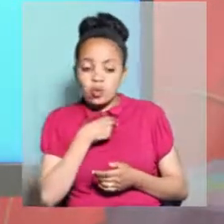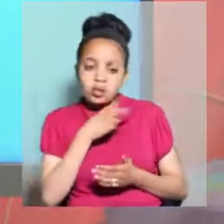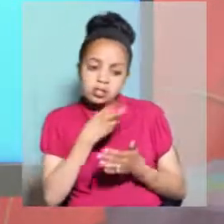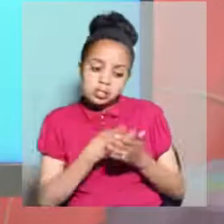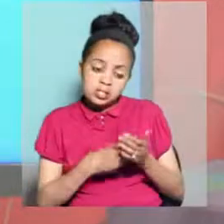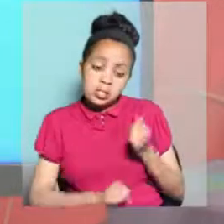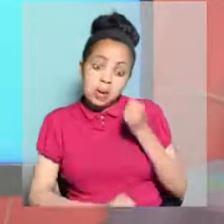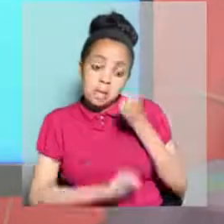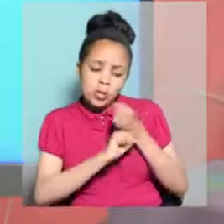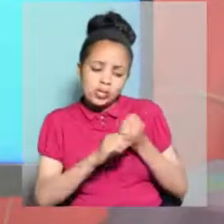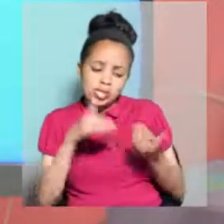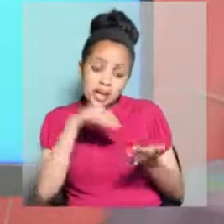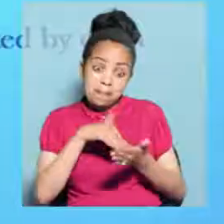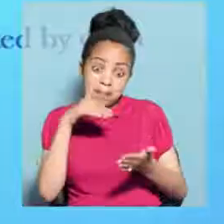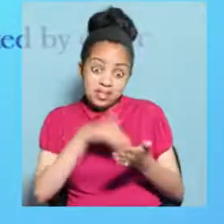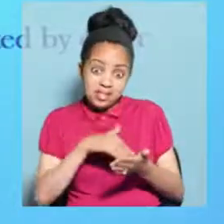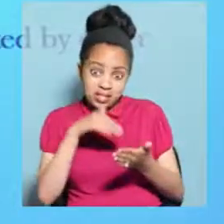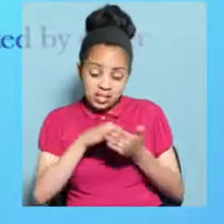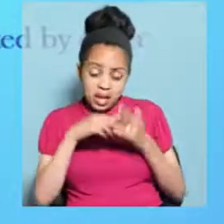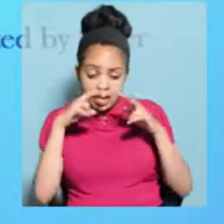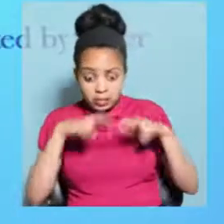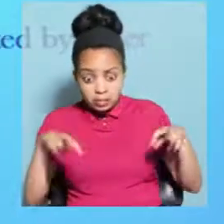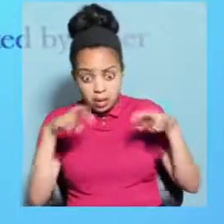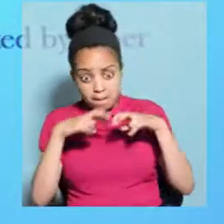supported by a repeated experimentation,